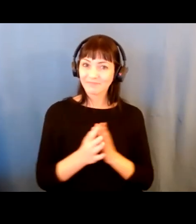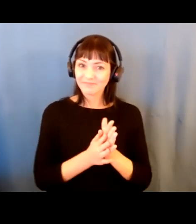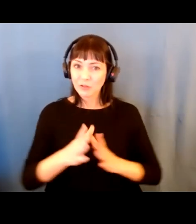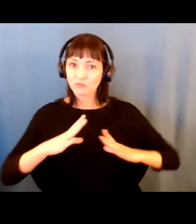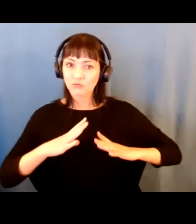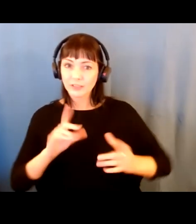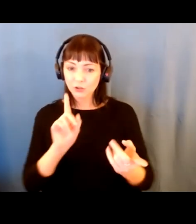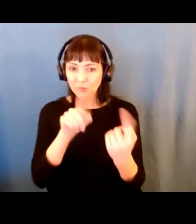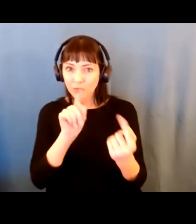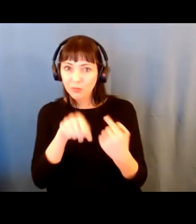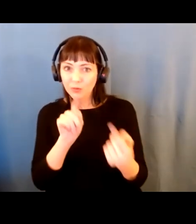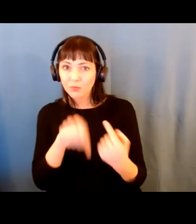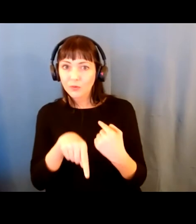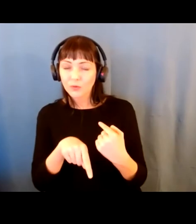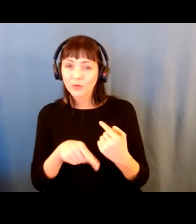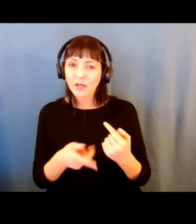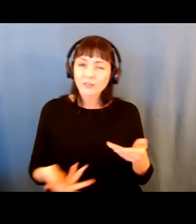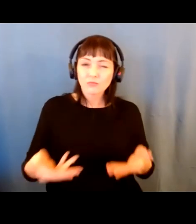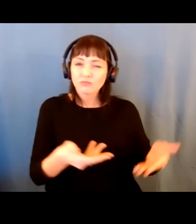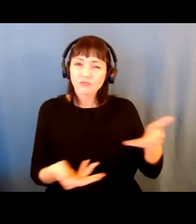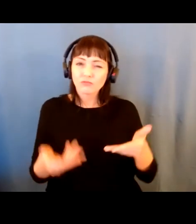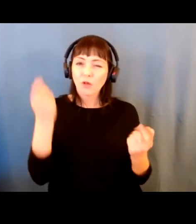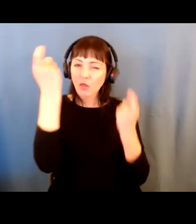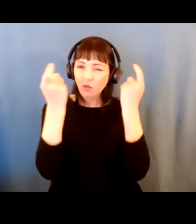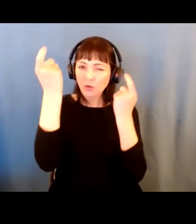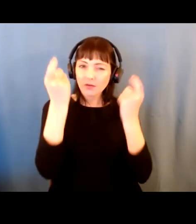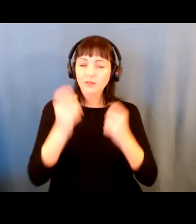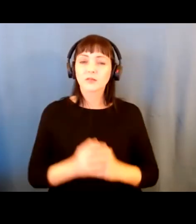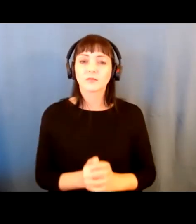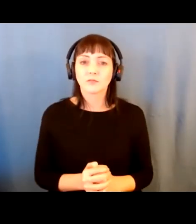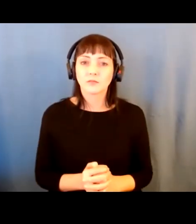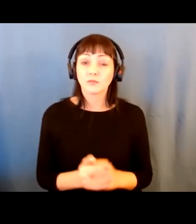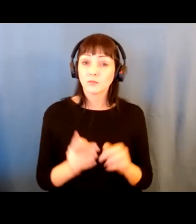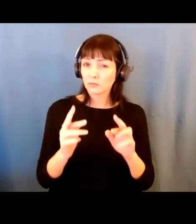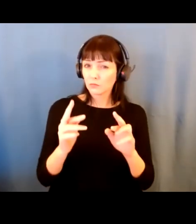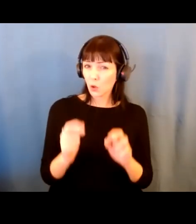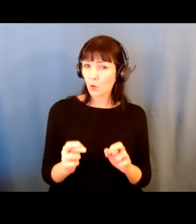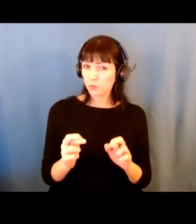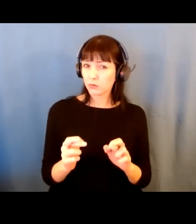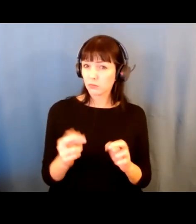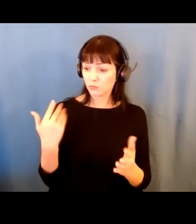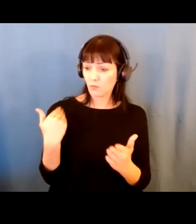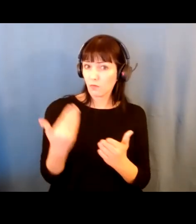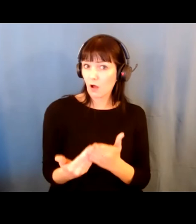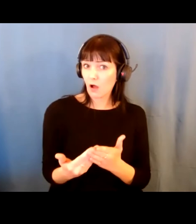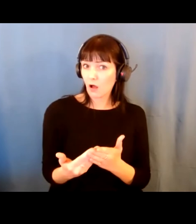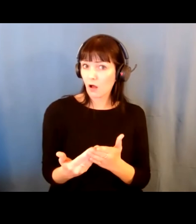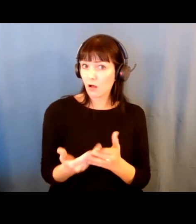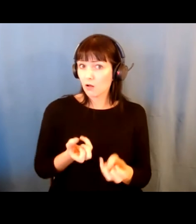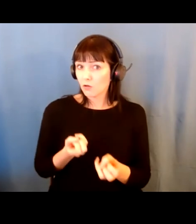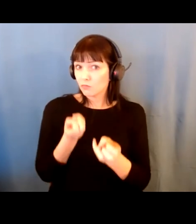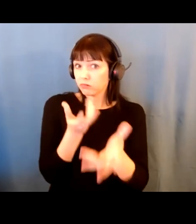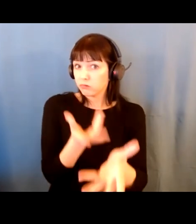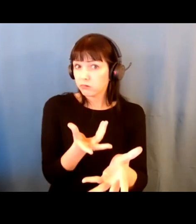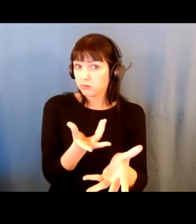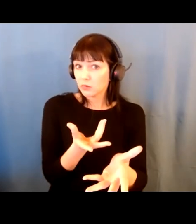and share their thoughts. And I hope the session has provoked some thinking and questions. But we're now going to take a